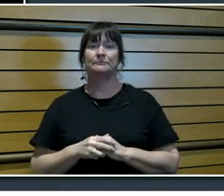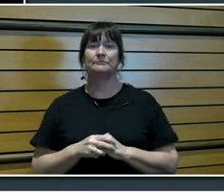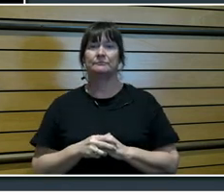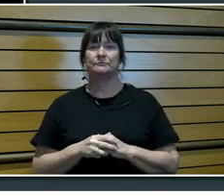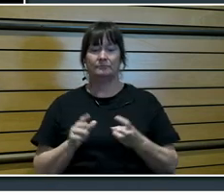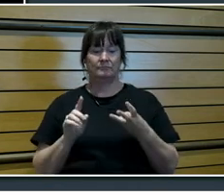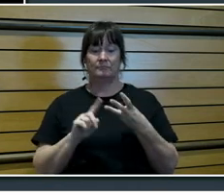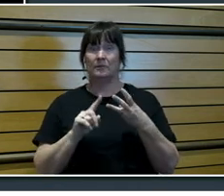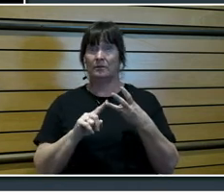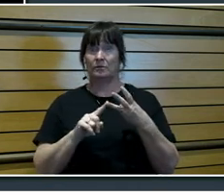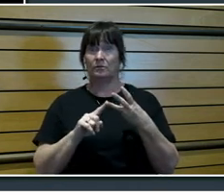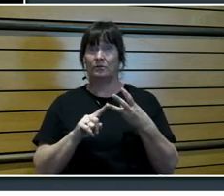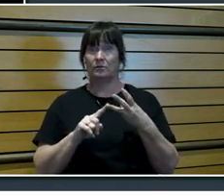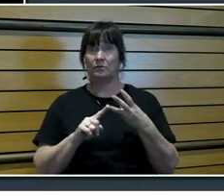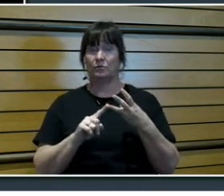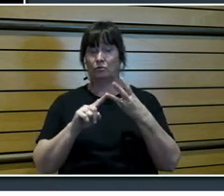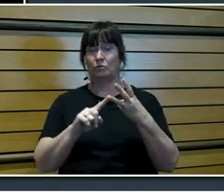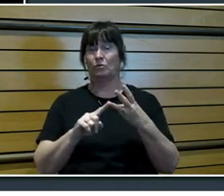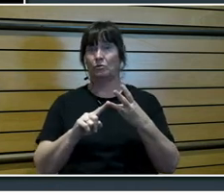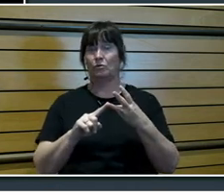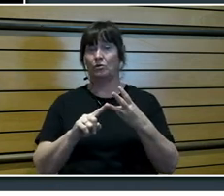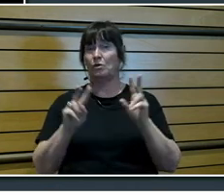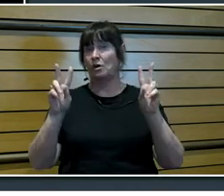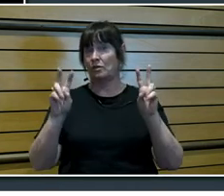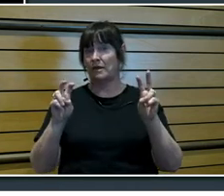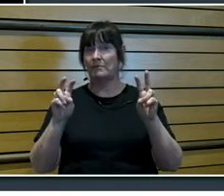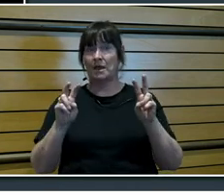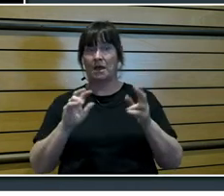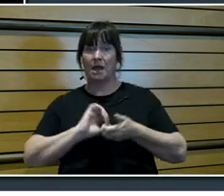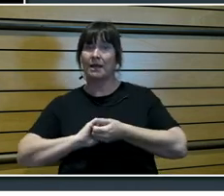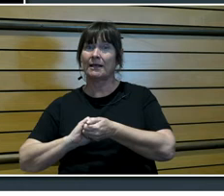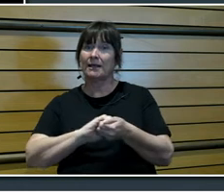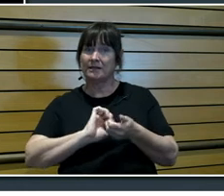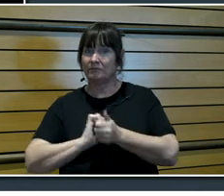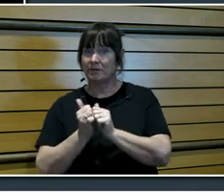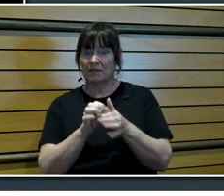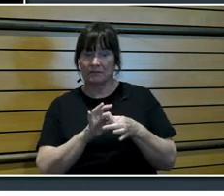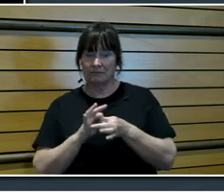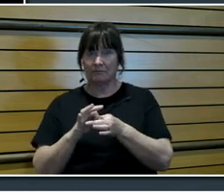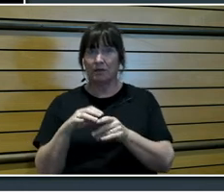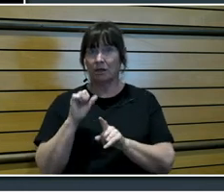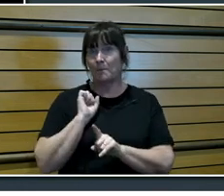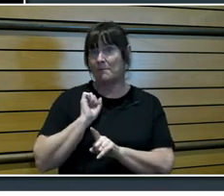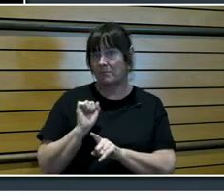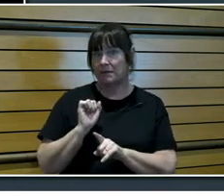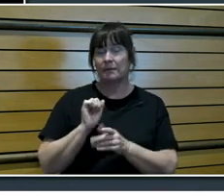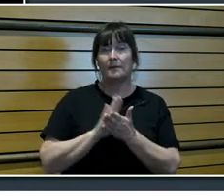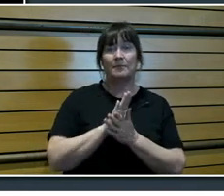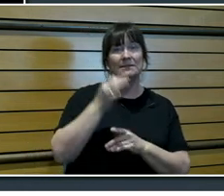A third theme is that a collective commitment, that is,